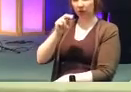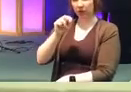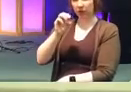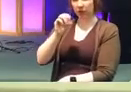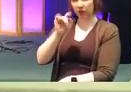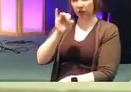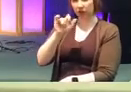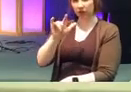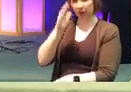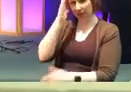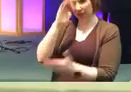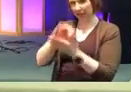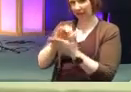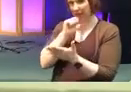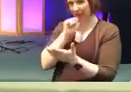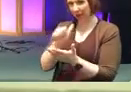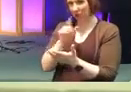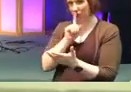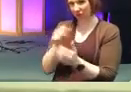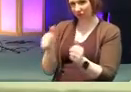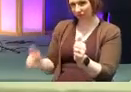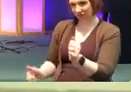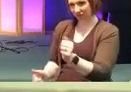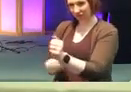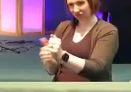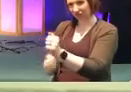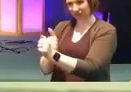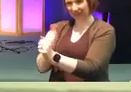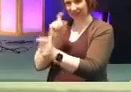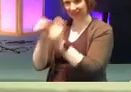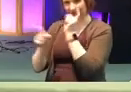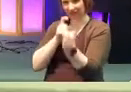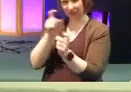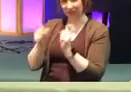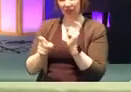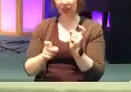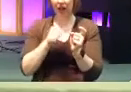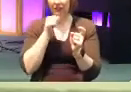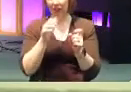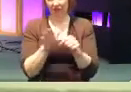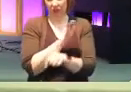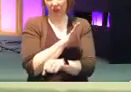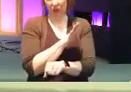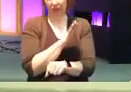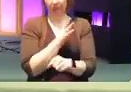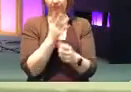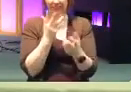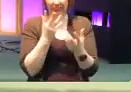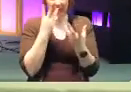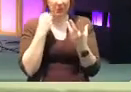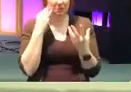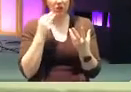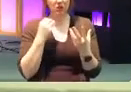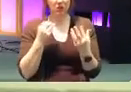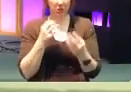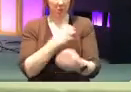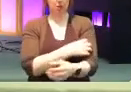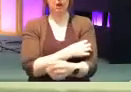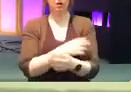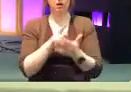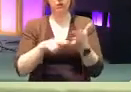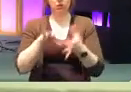haven't pursued those gifts of the Spirit, haven't fully experienced the power of the Holy